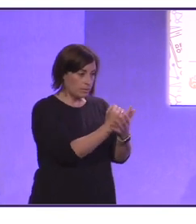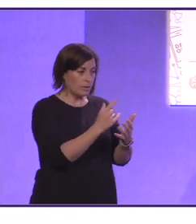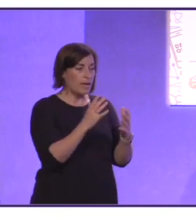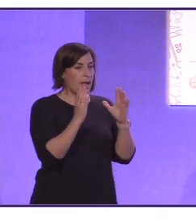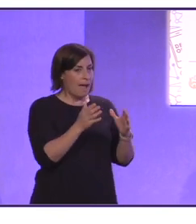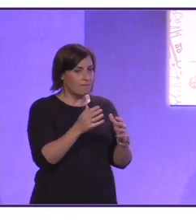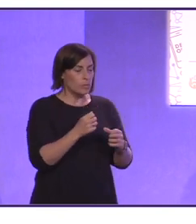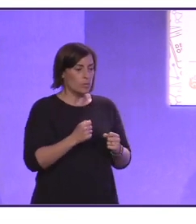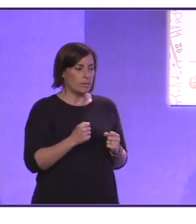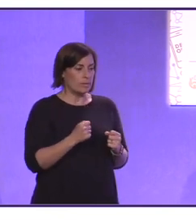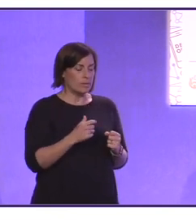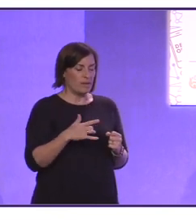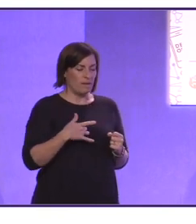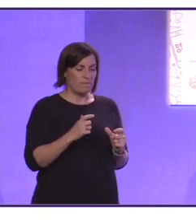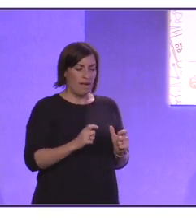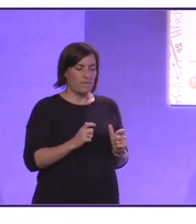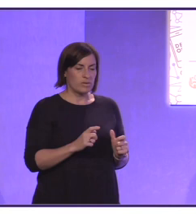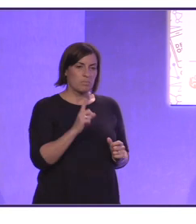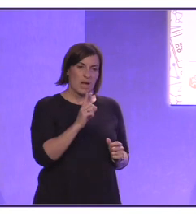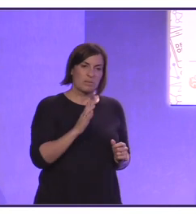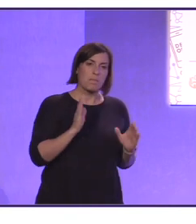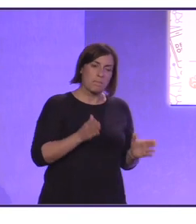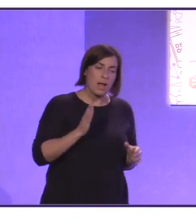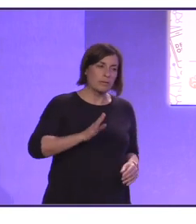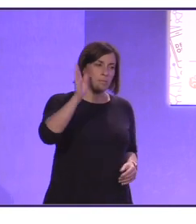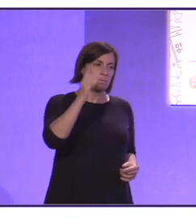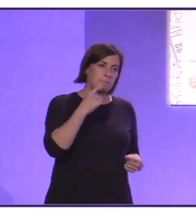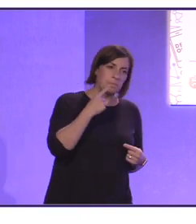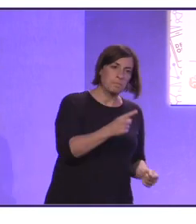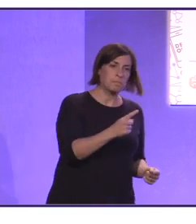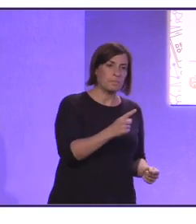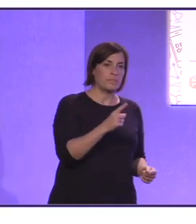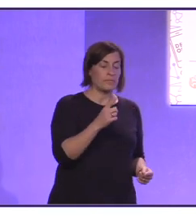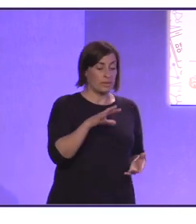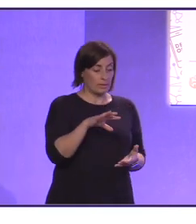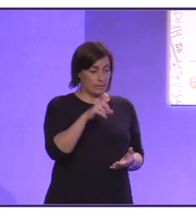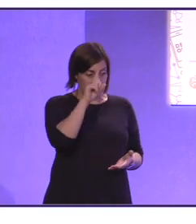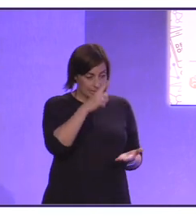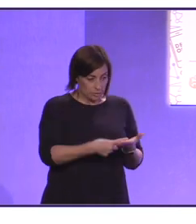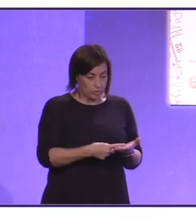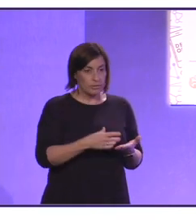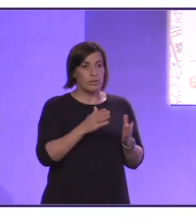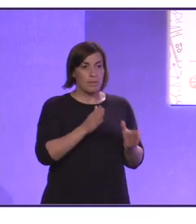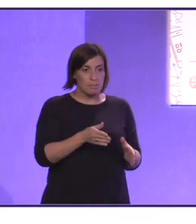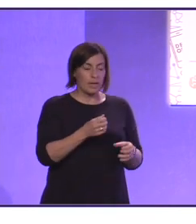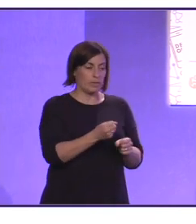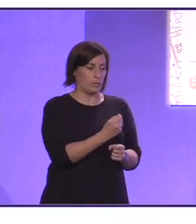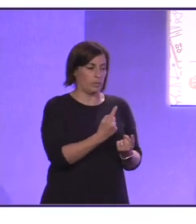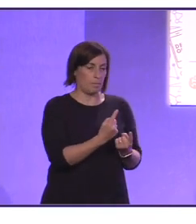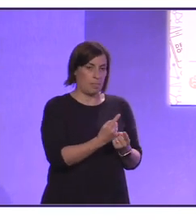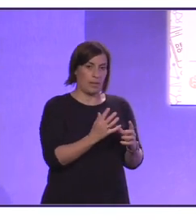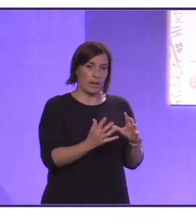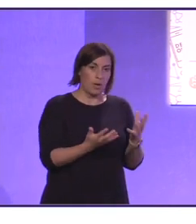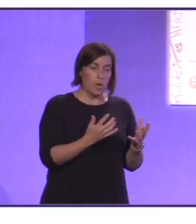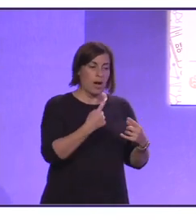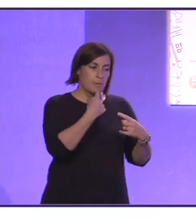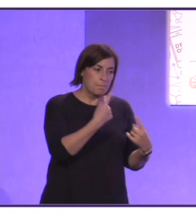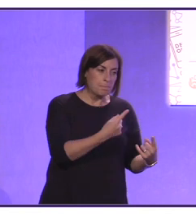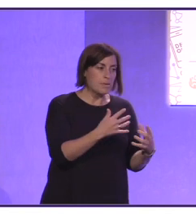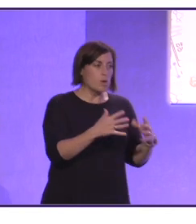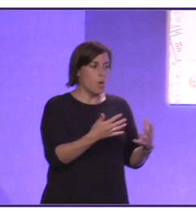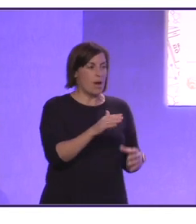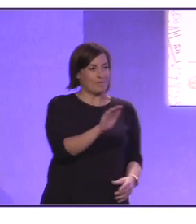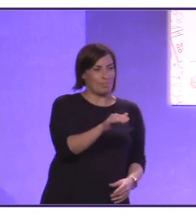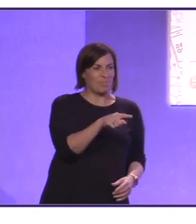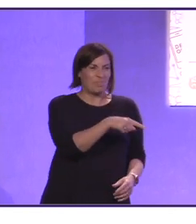It's stepping into that feeling, it's leaning into that feeling and making a choice that I'm gonna do something or say something or reach out to